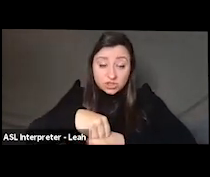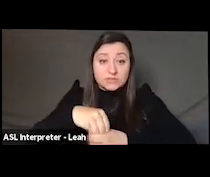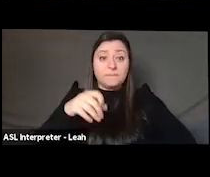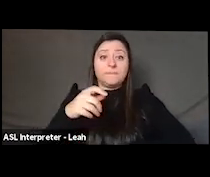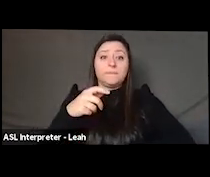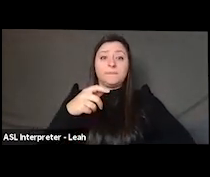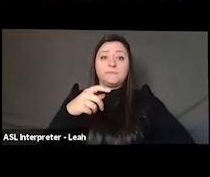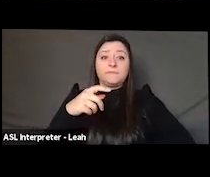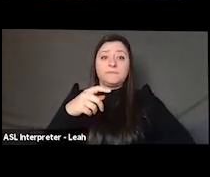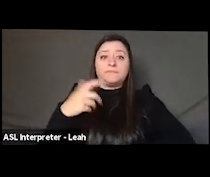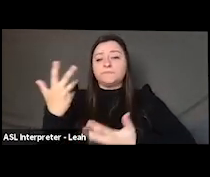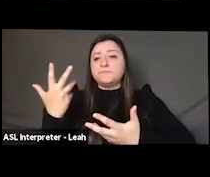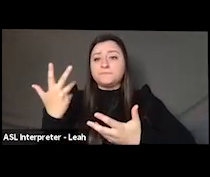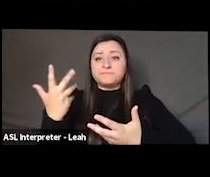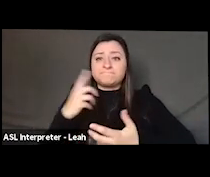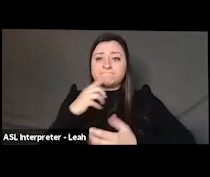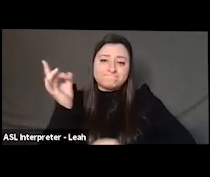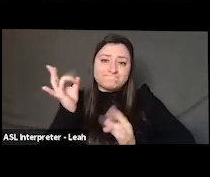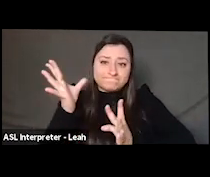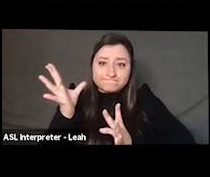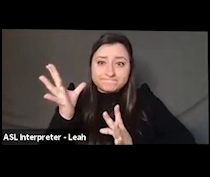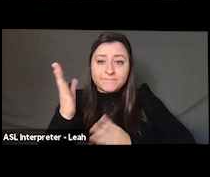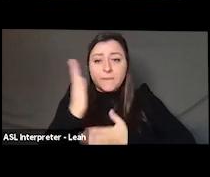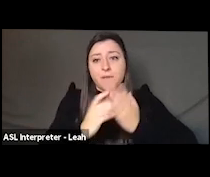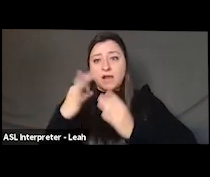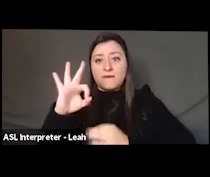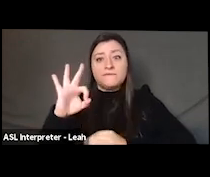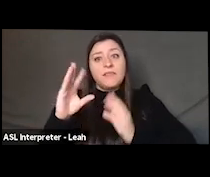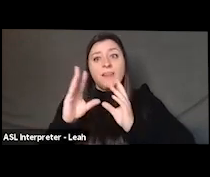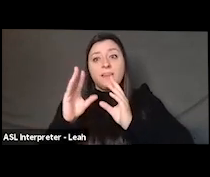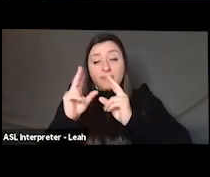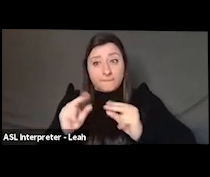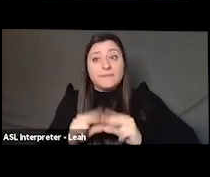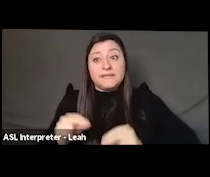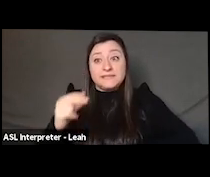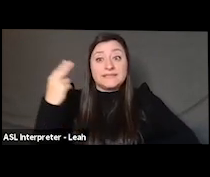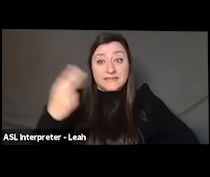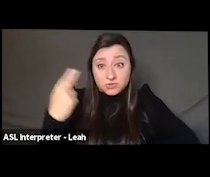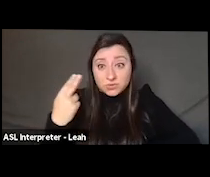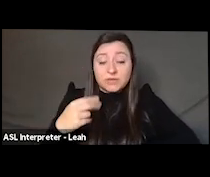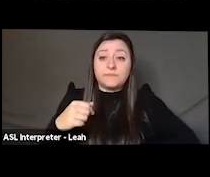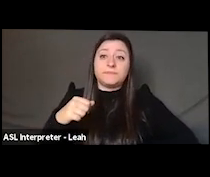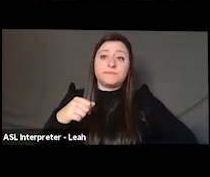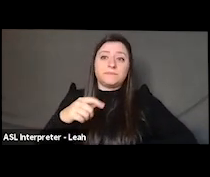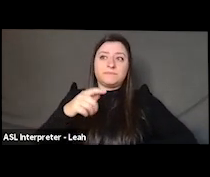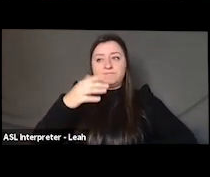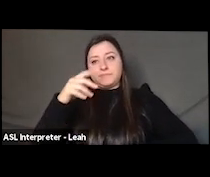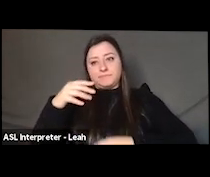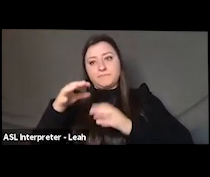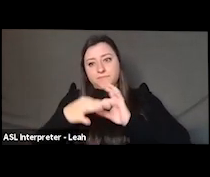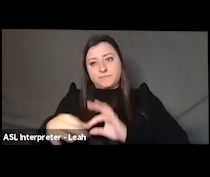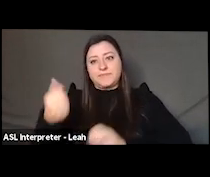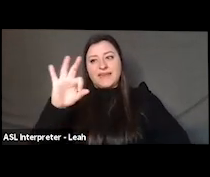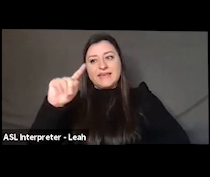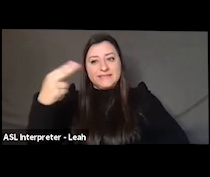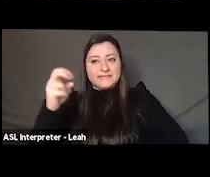have been a defining element of Lebanese history, especially from the second half of the 19th century.